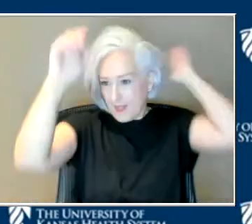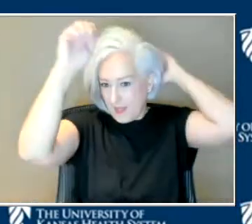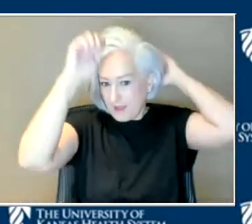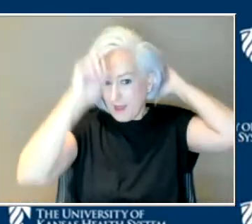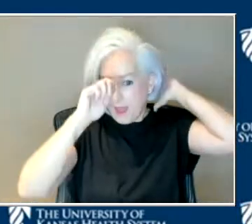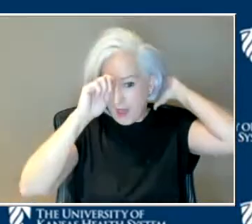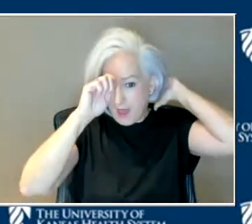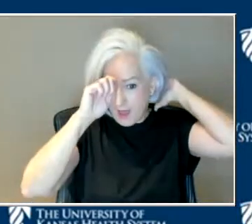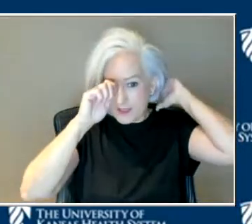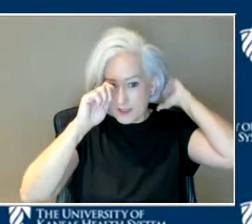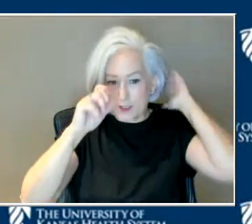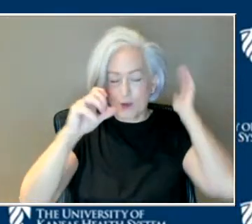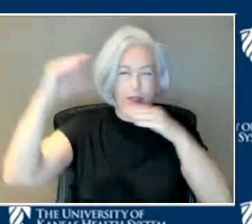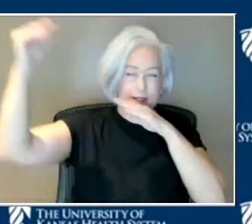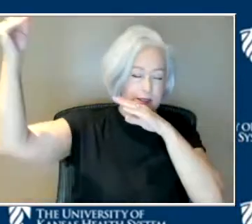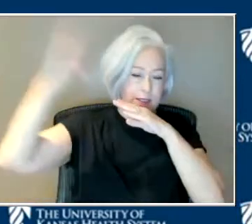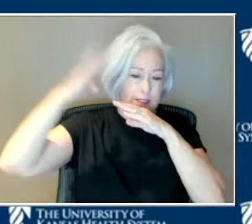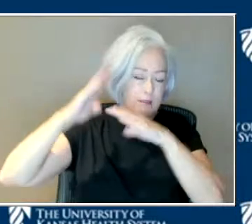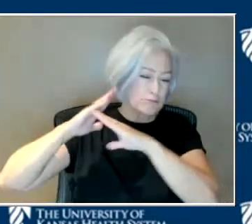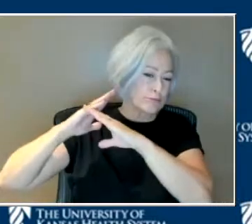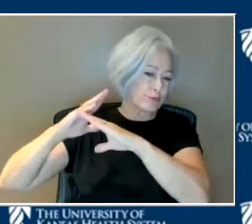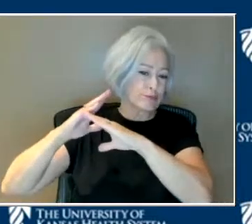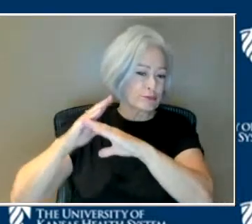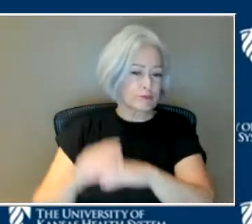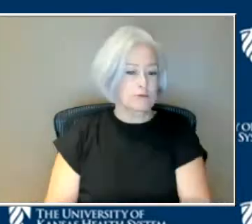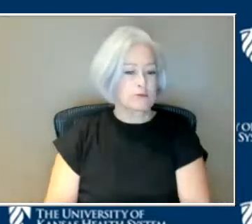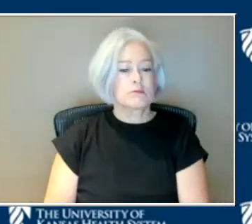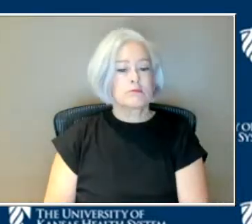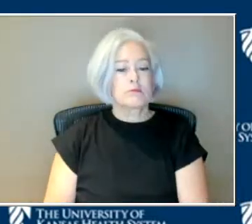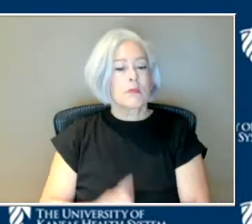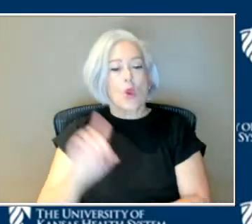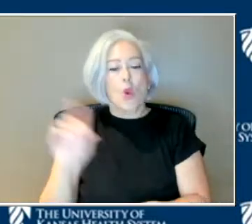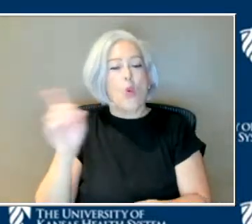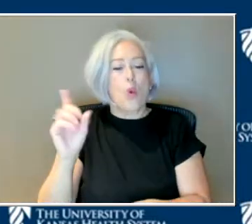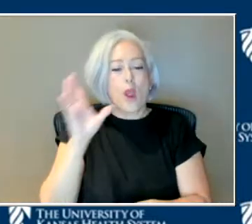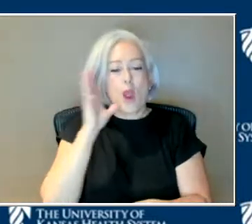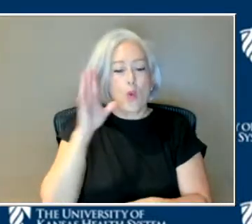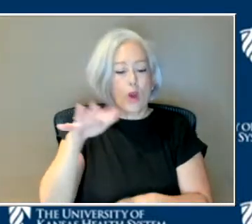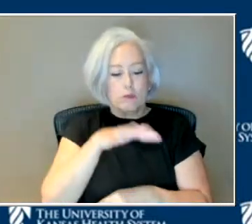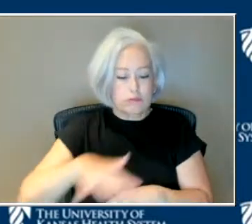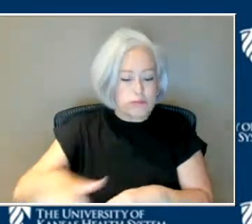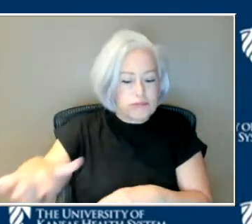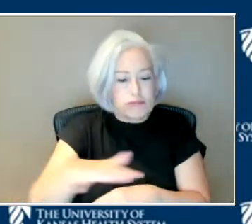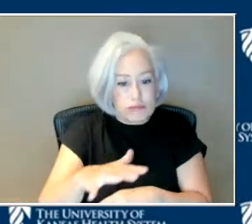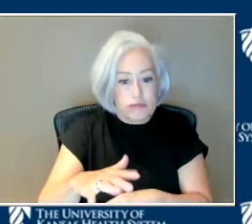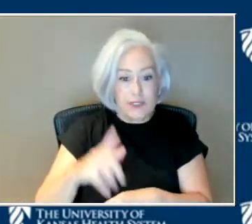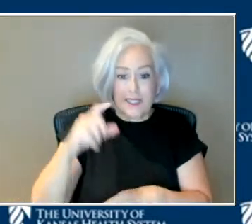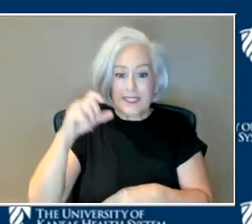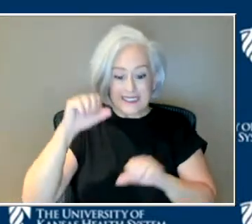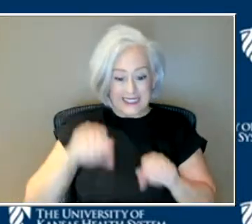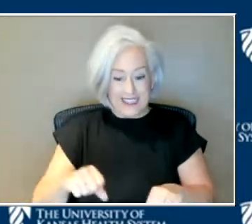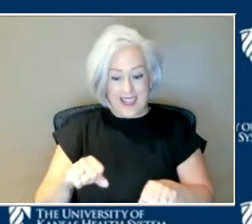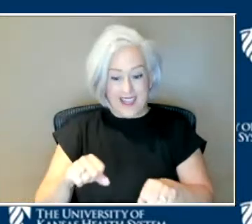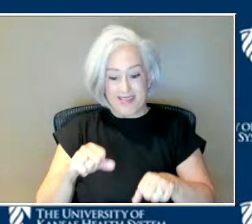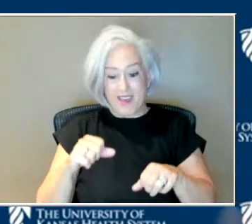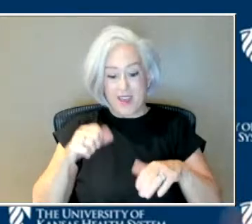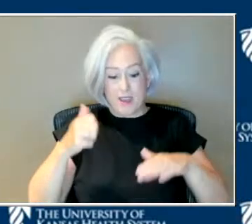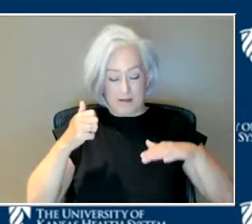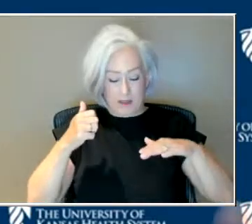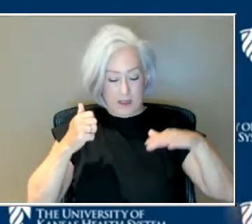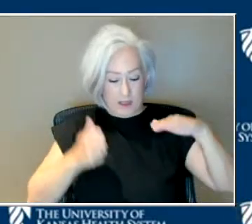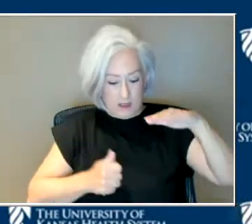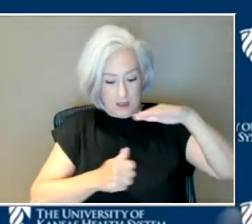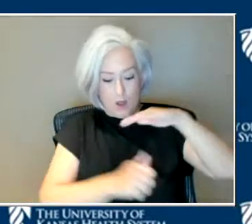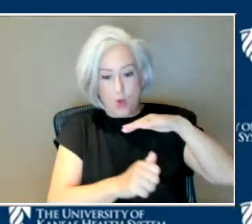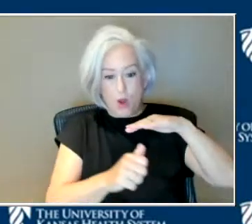the environment they're going to be in outside. Are they going to be able to get to some shade? Can they get in and out of that and so get some